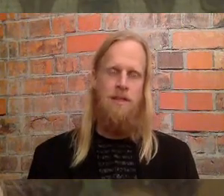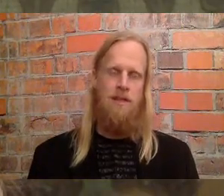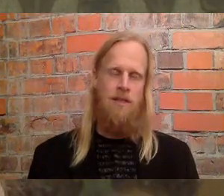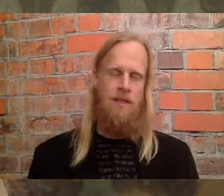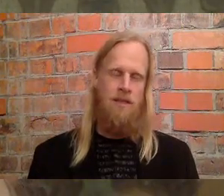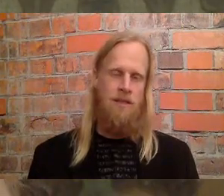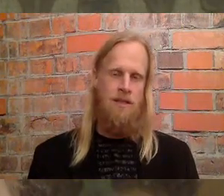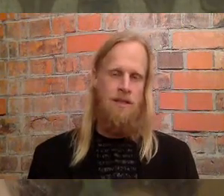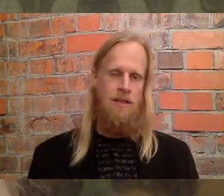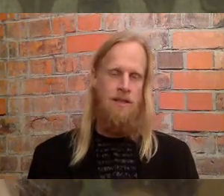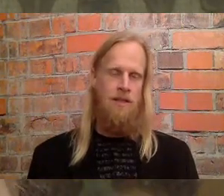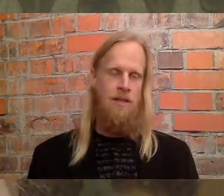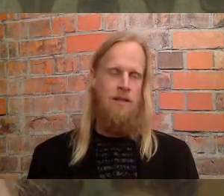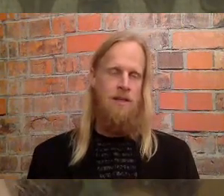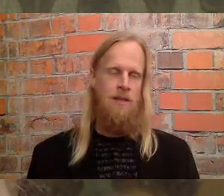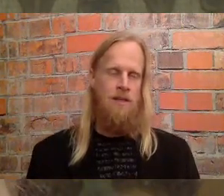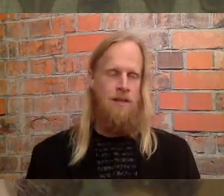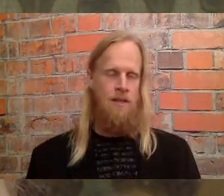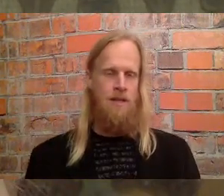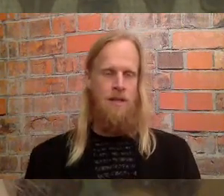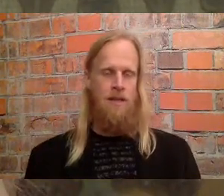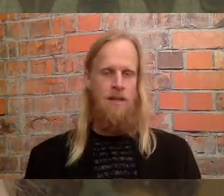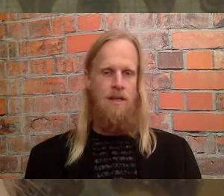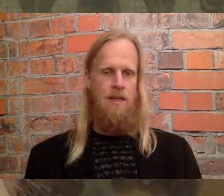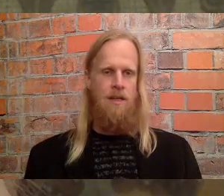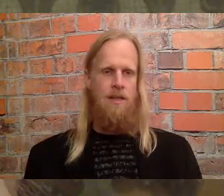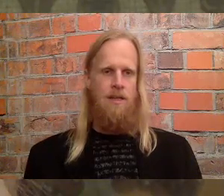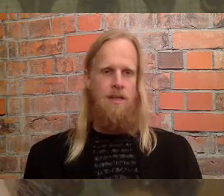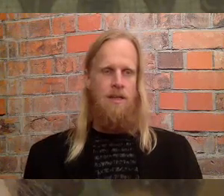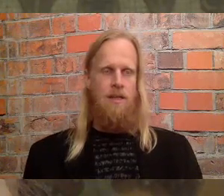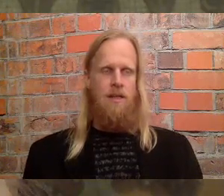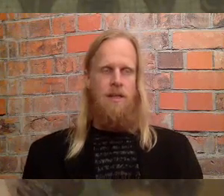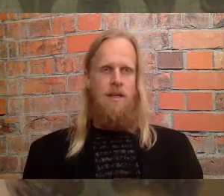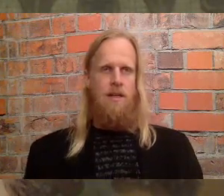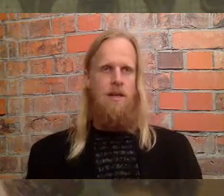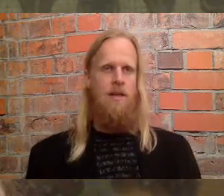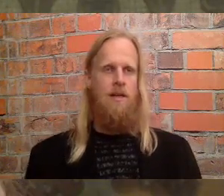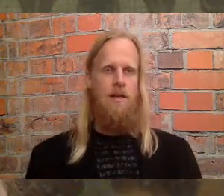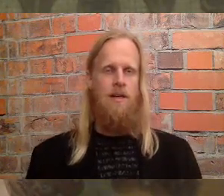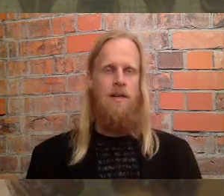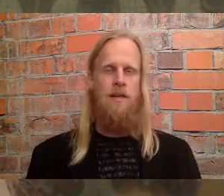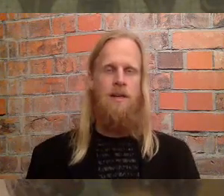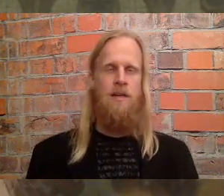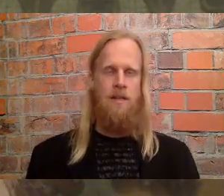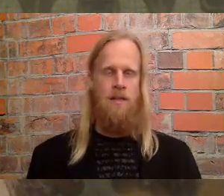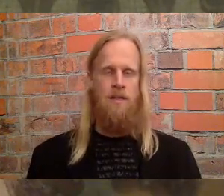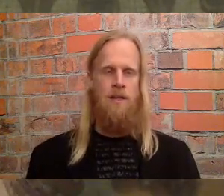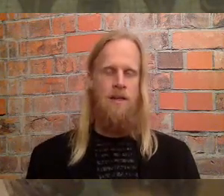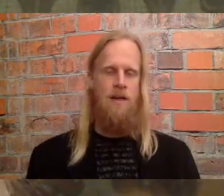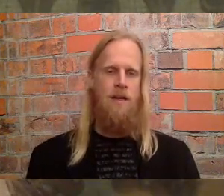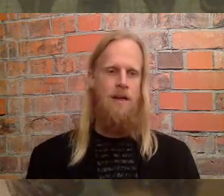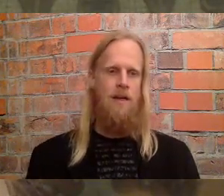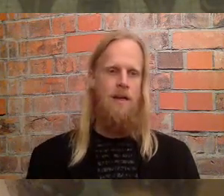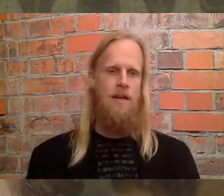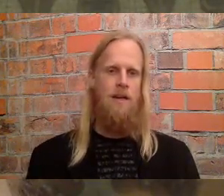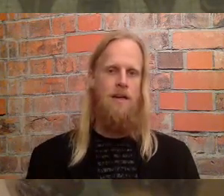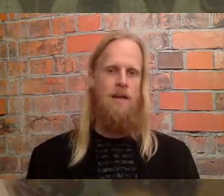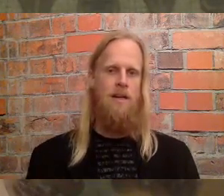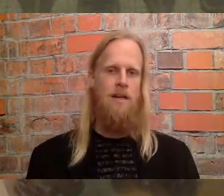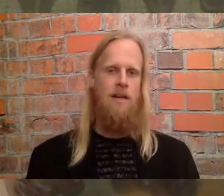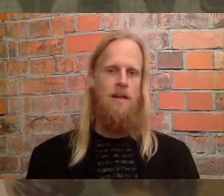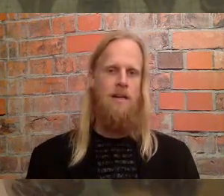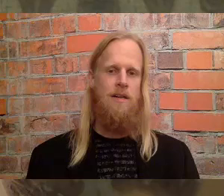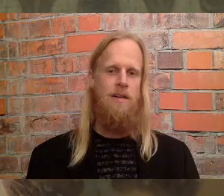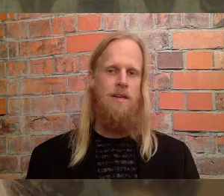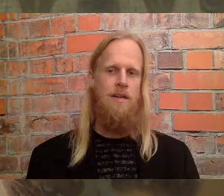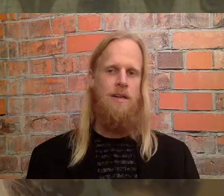to remember 2 easy things that you can do that teach you to know